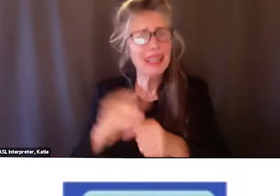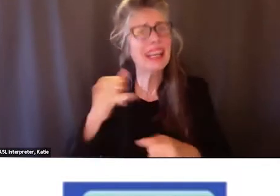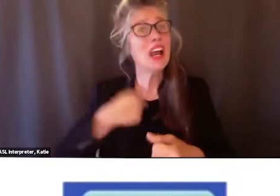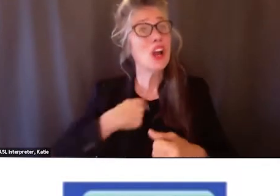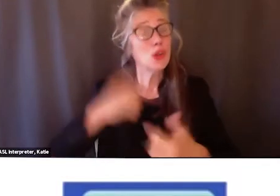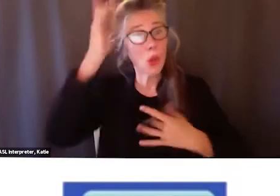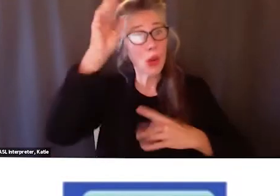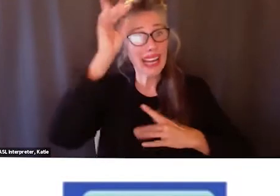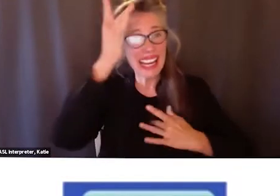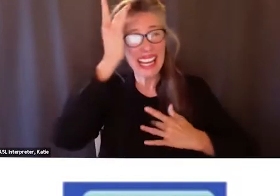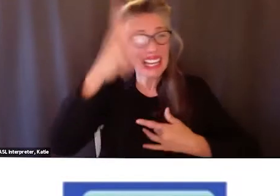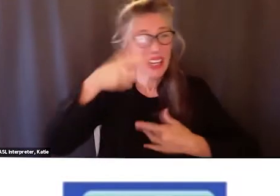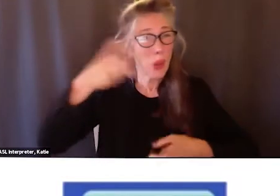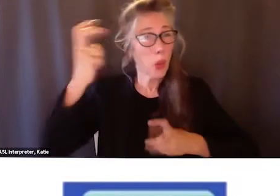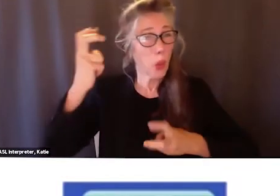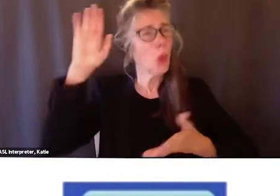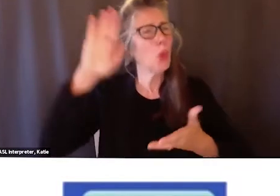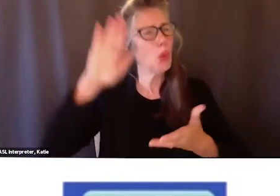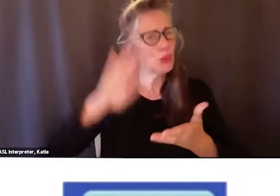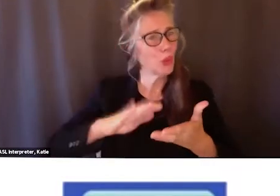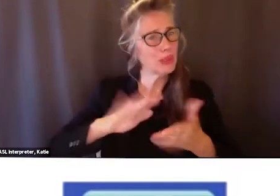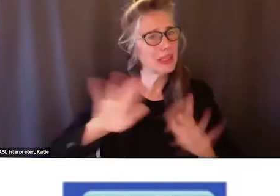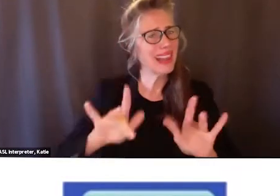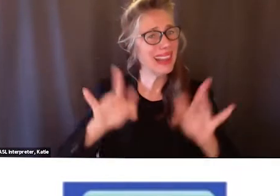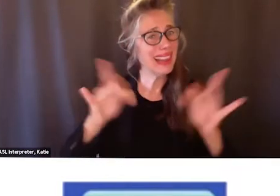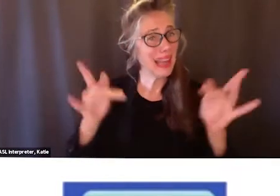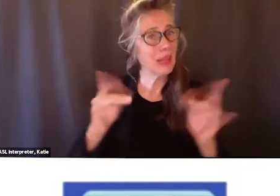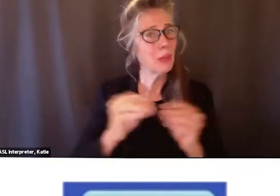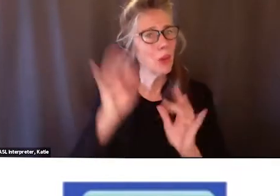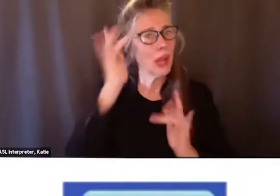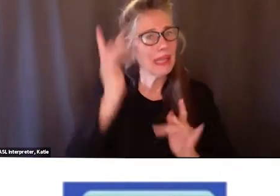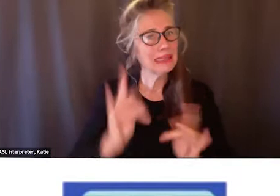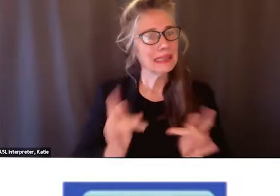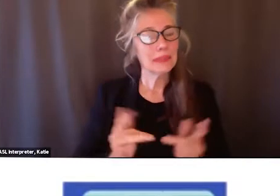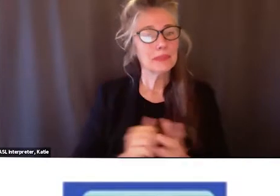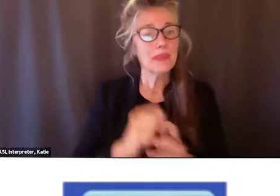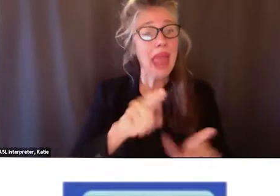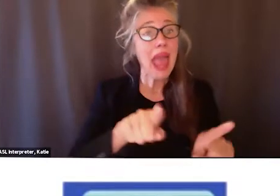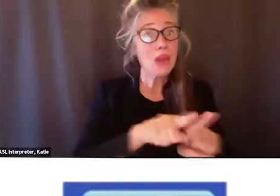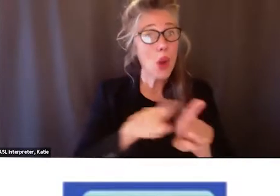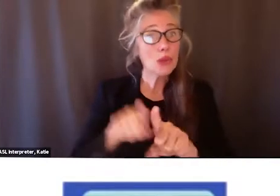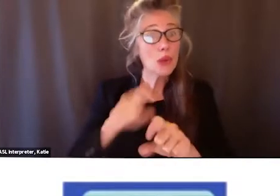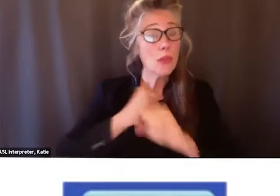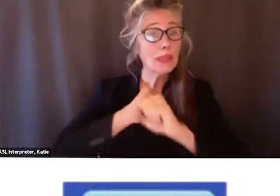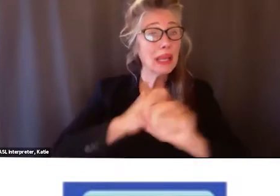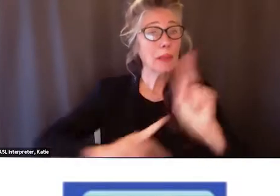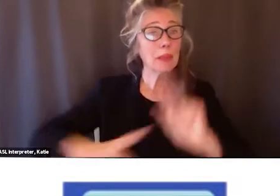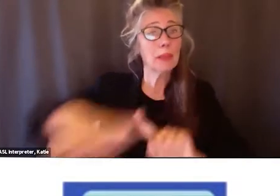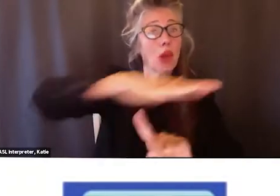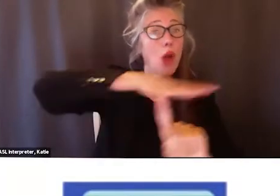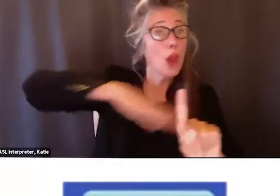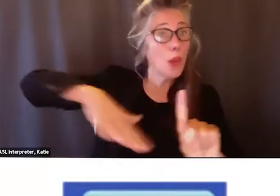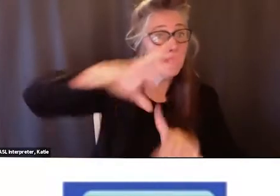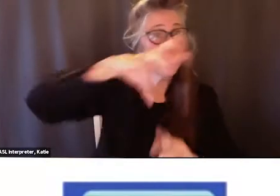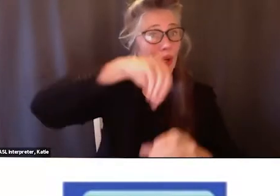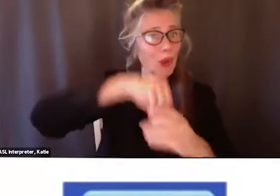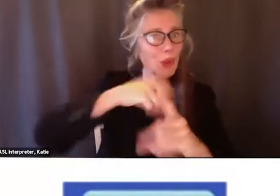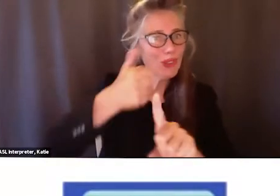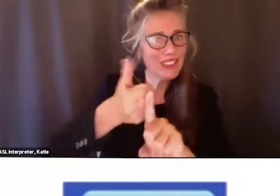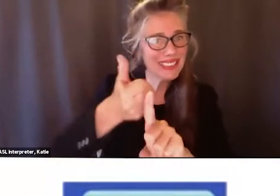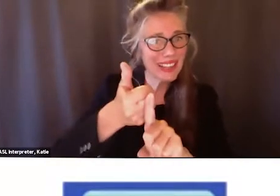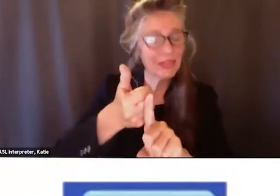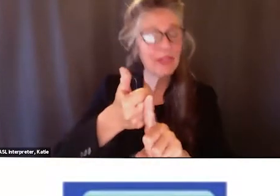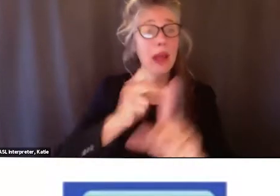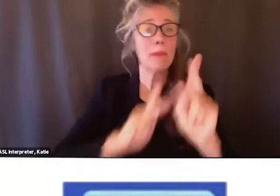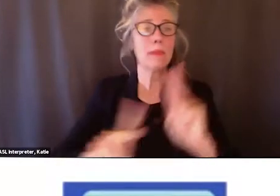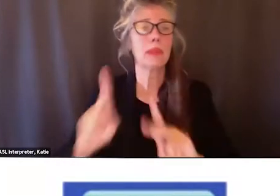As getting vaccinated also helps protect the people around you, including yourself, and particularly people